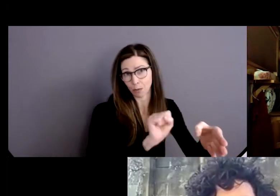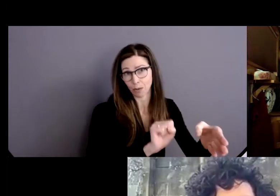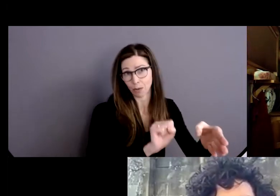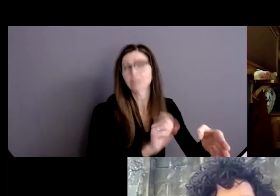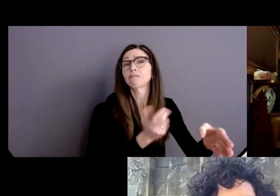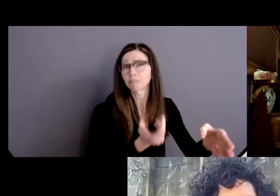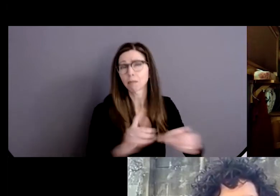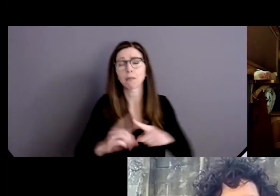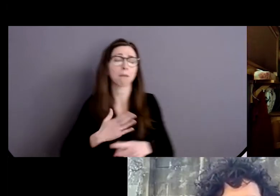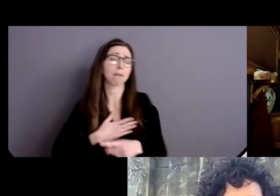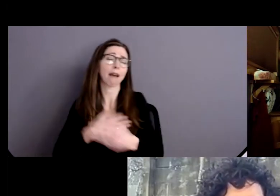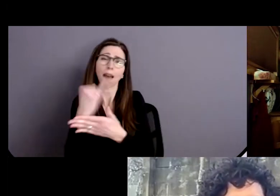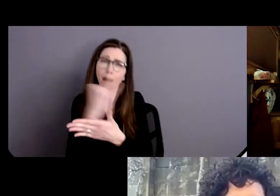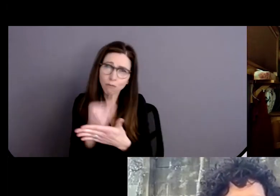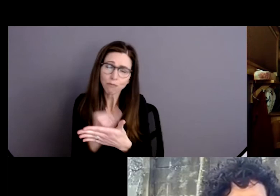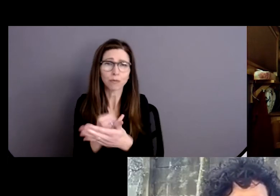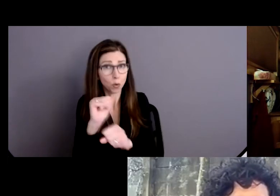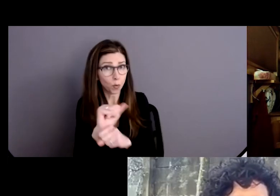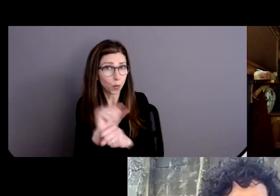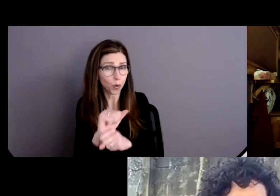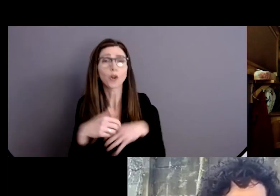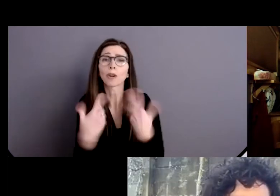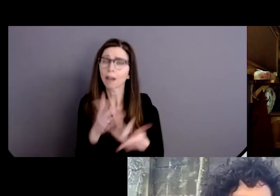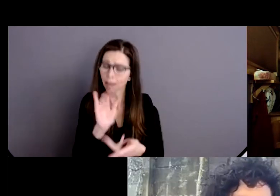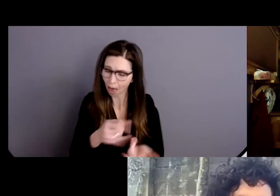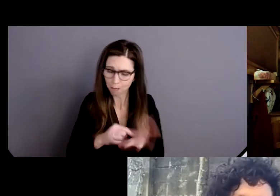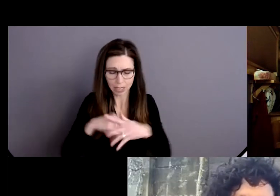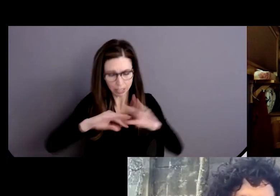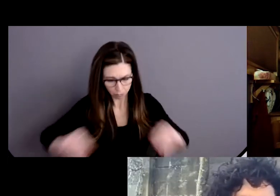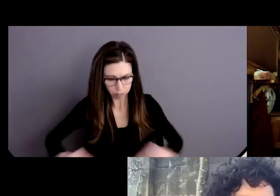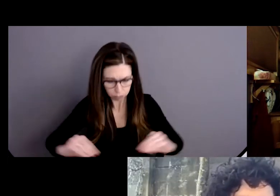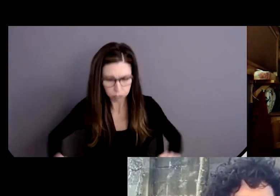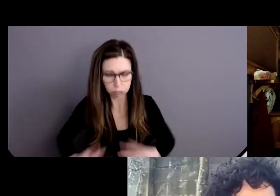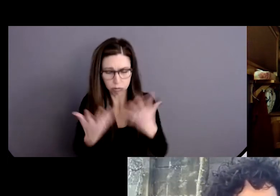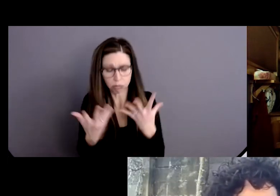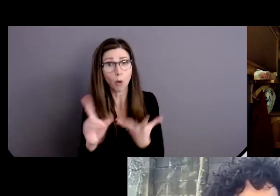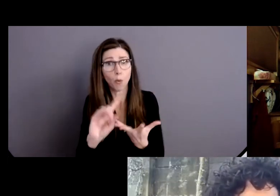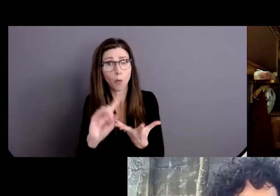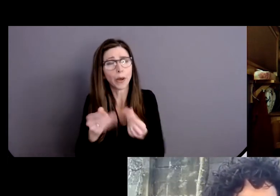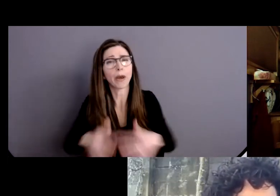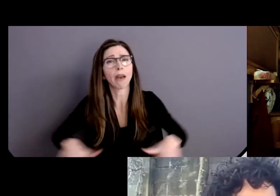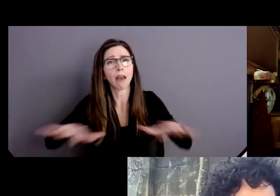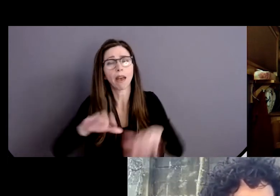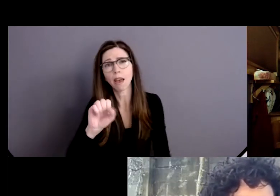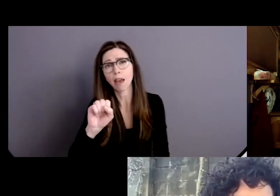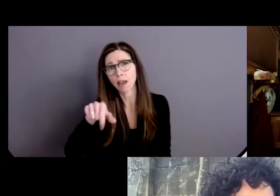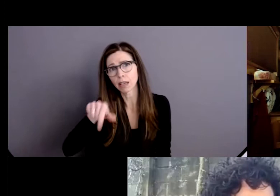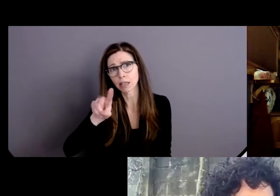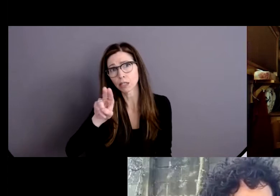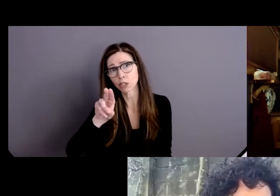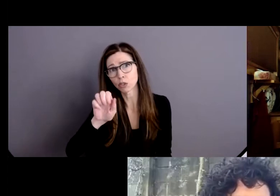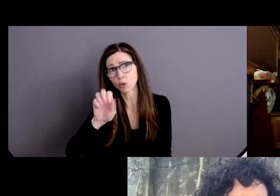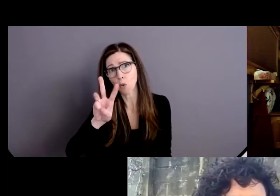work and my art practice blooms within the unceded territories of the Squamish, Tsleil-Waututh, and Musqueam